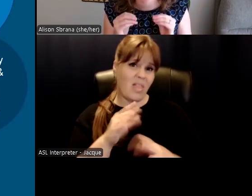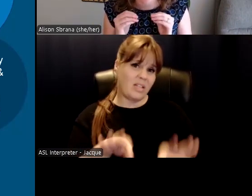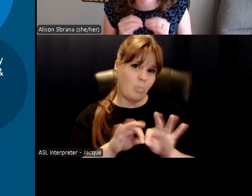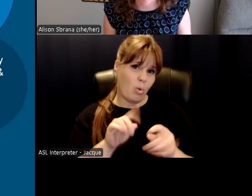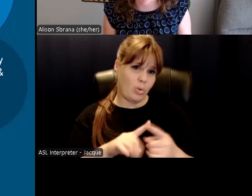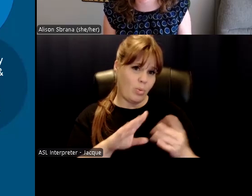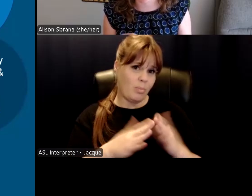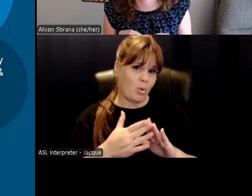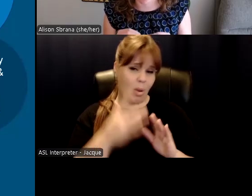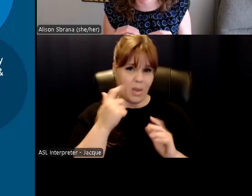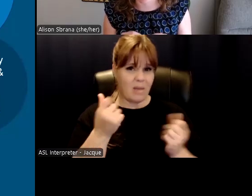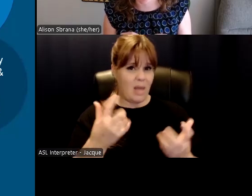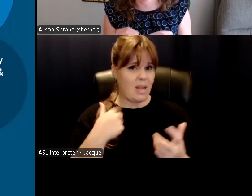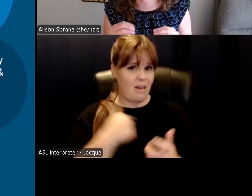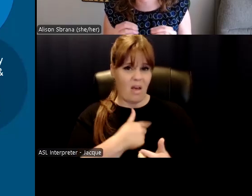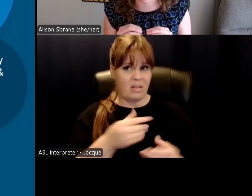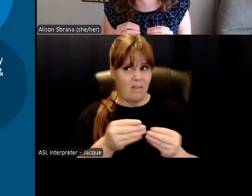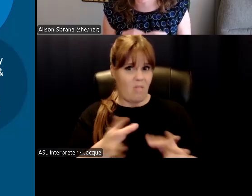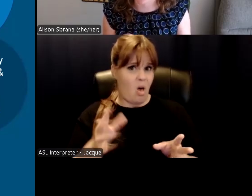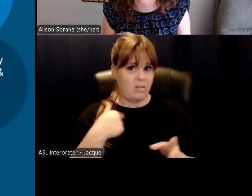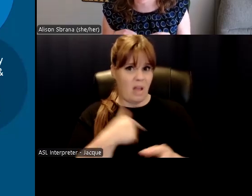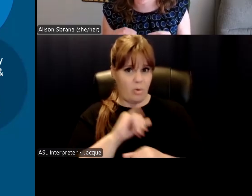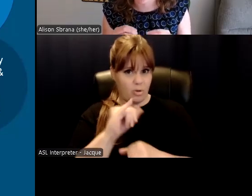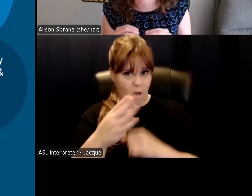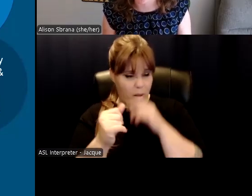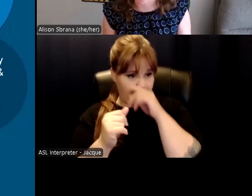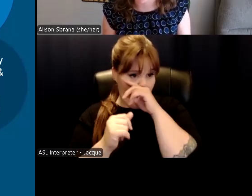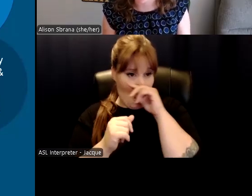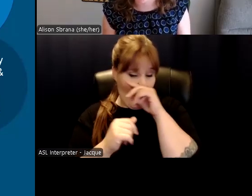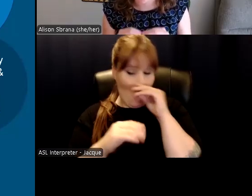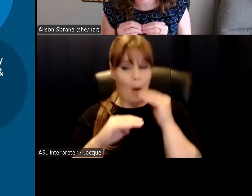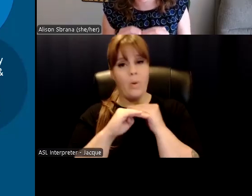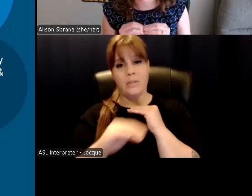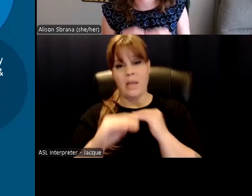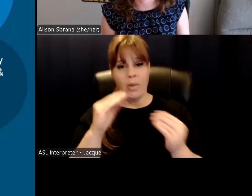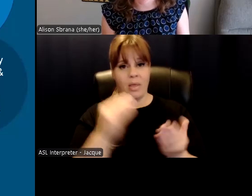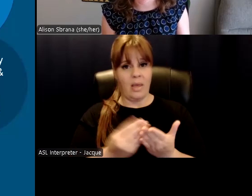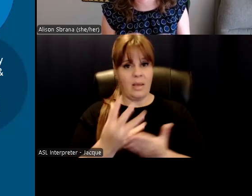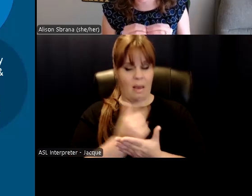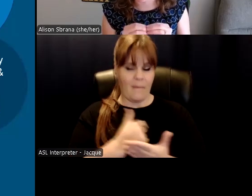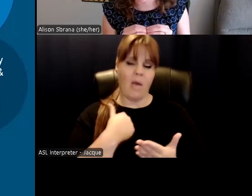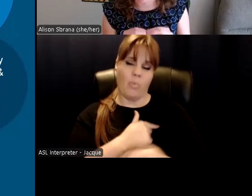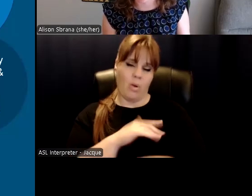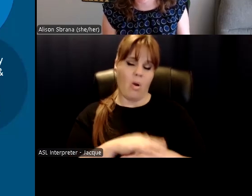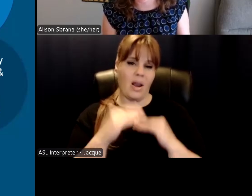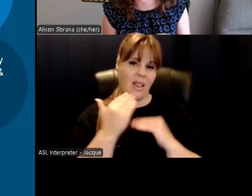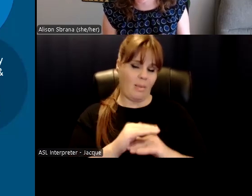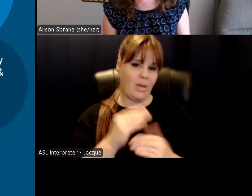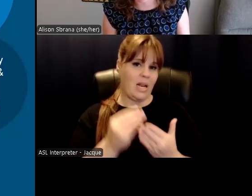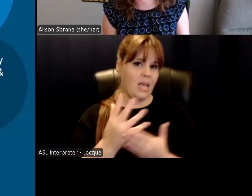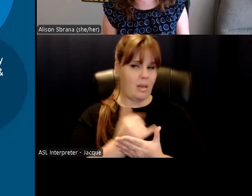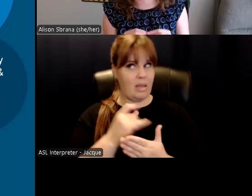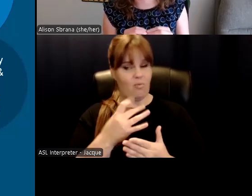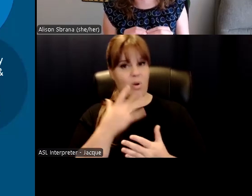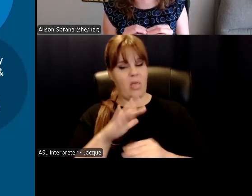us have lost our jobs or stable incomes, and we're on limited incomes if we are lucky enough to